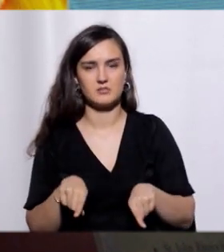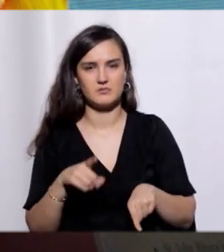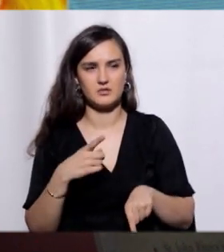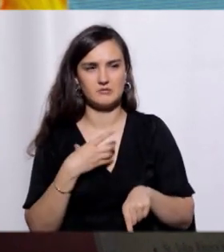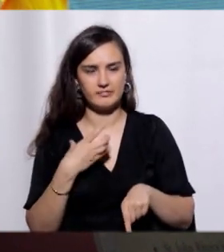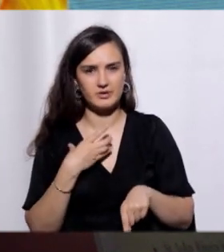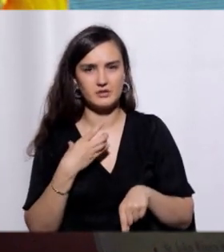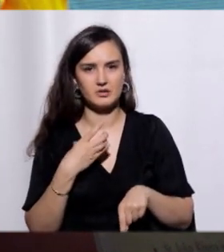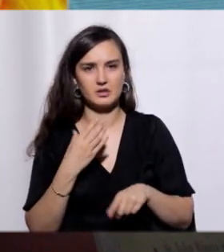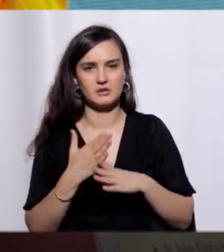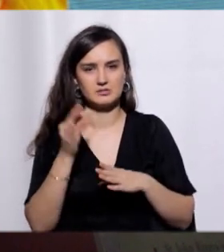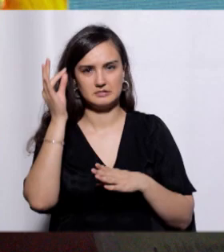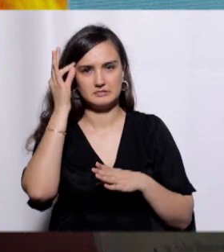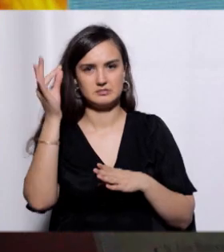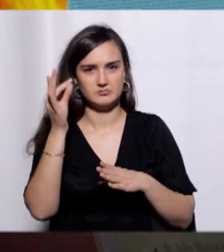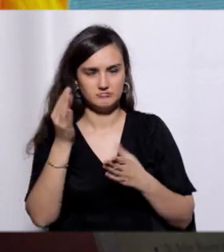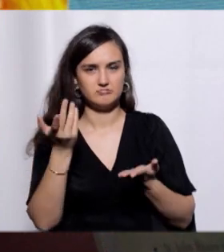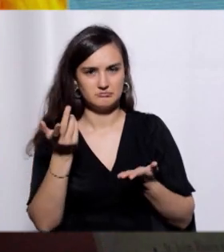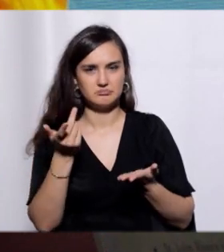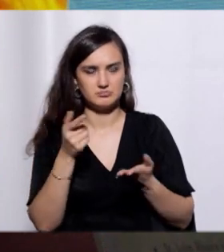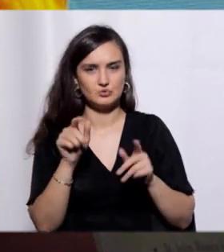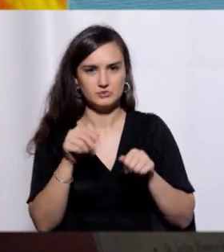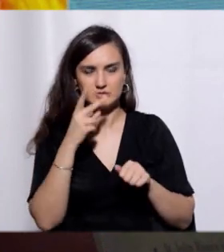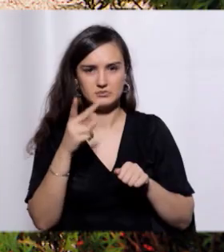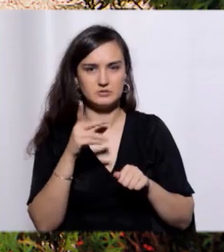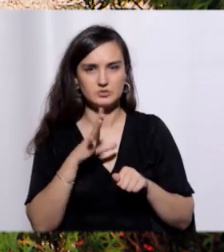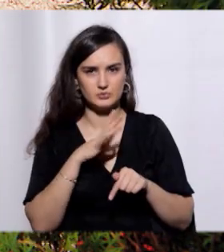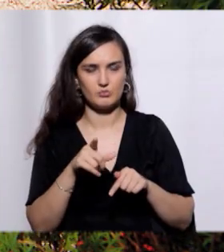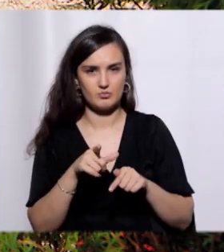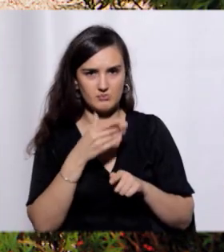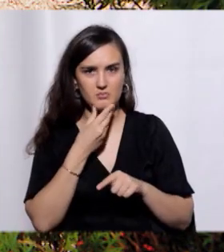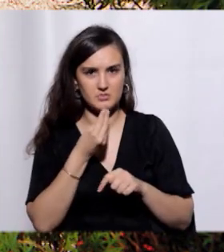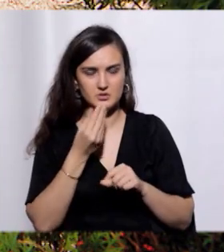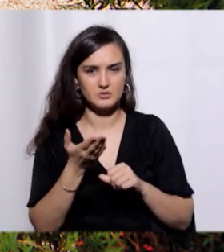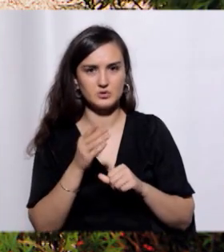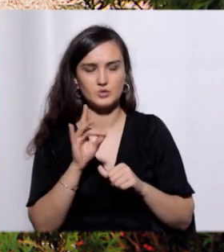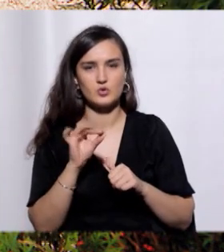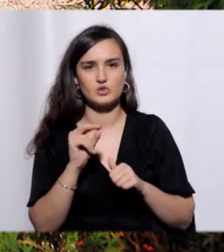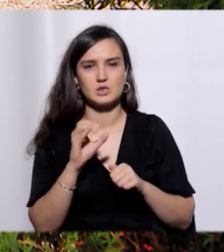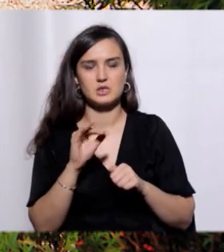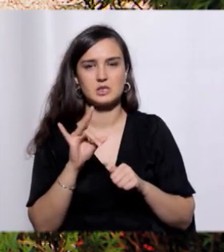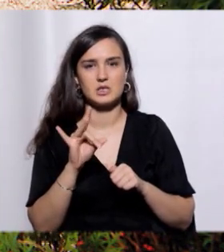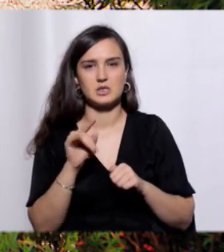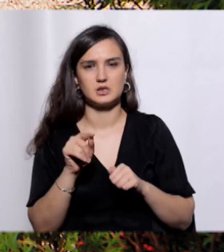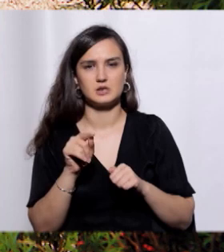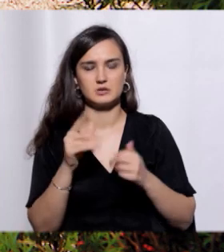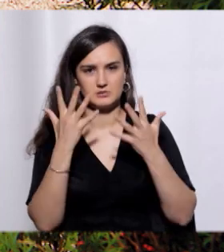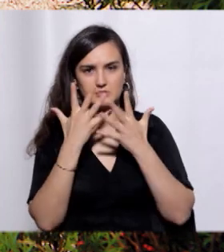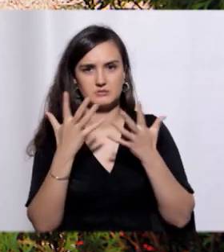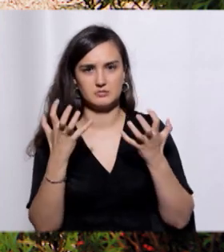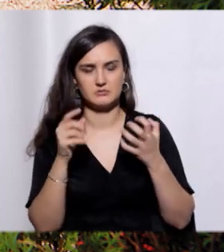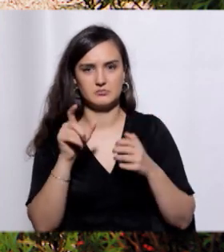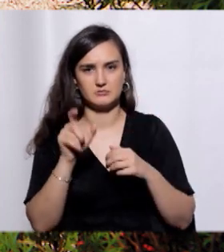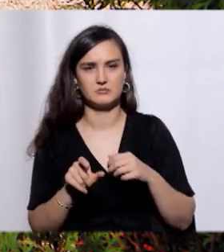fair, he's got blonde hair as well. So already you can see that he's being contrasted with Mr. Rochester. Rochester's the dark